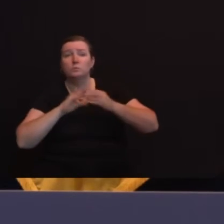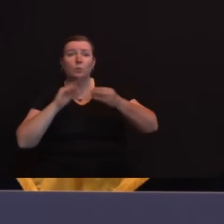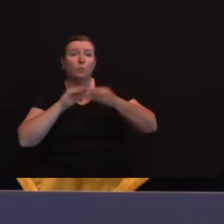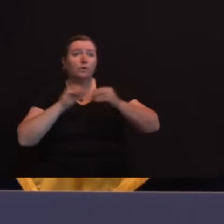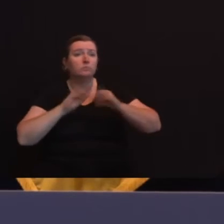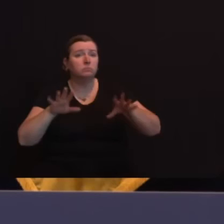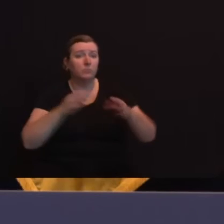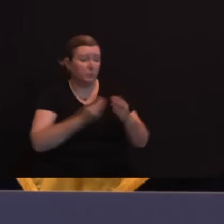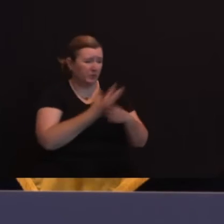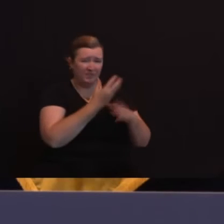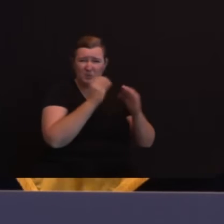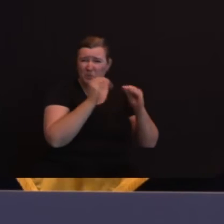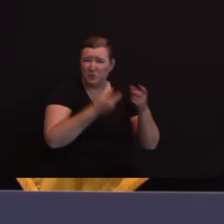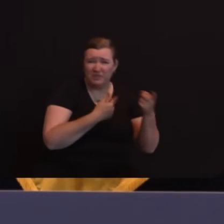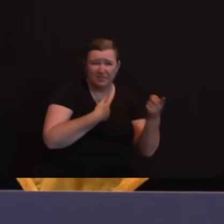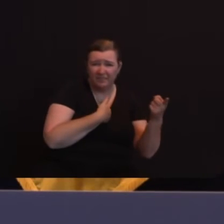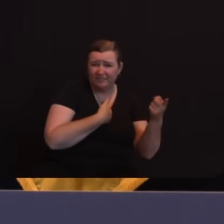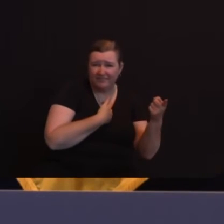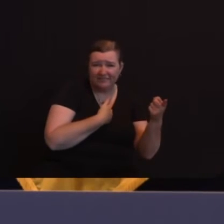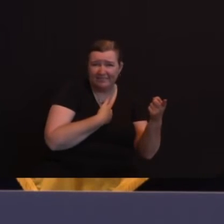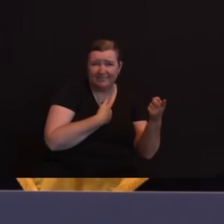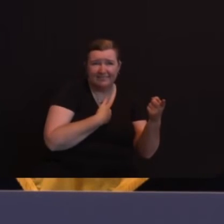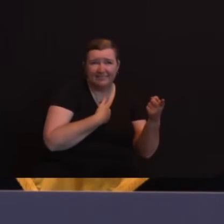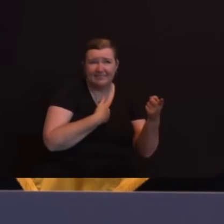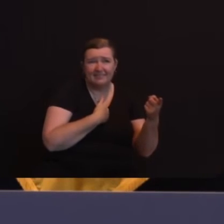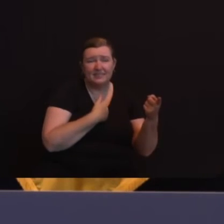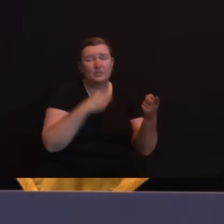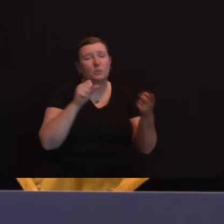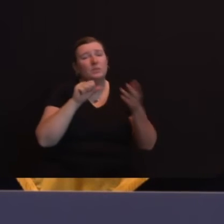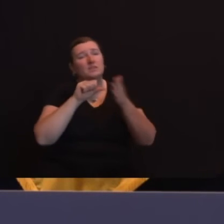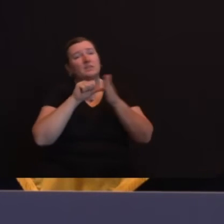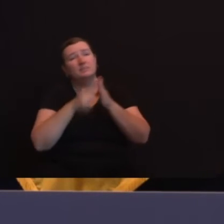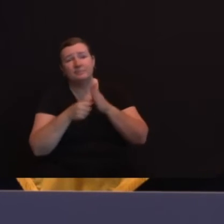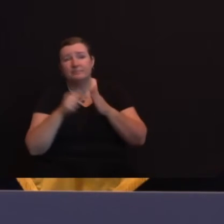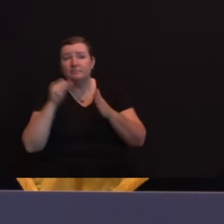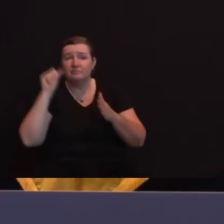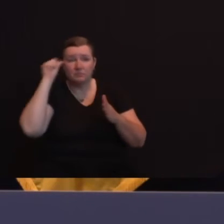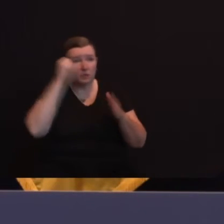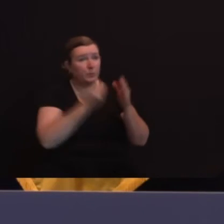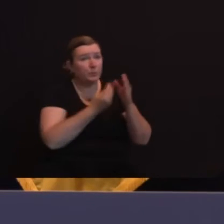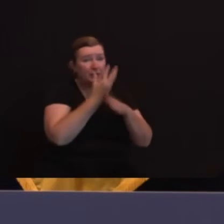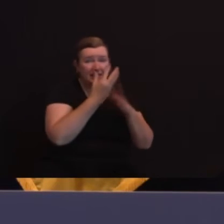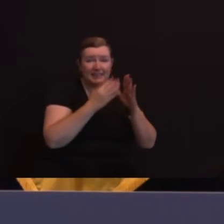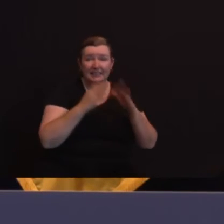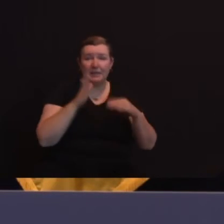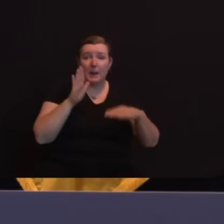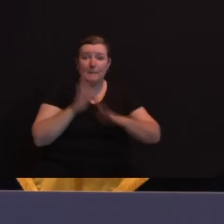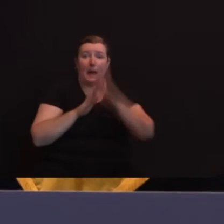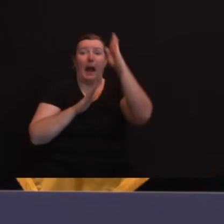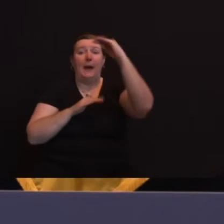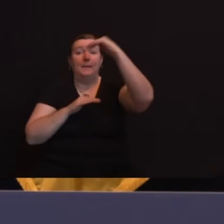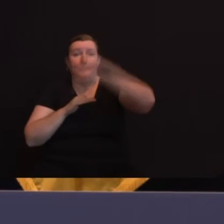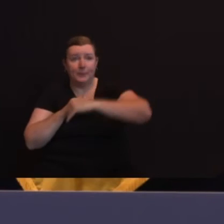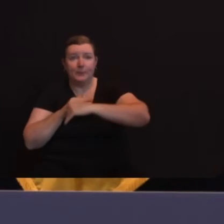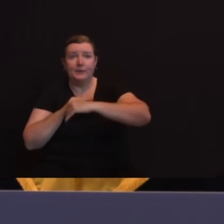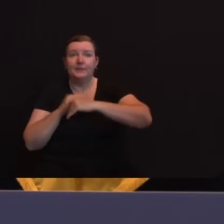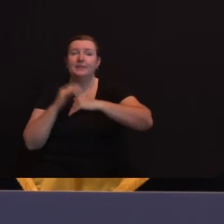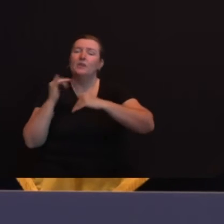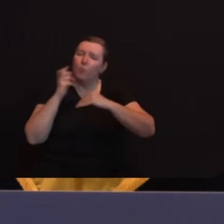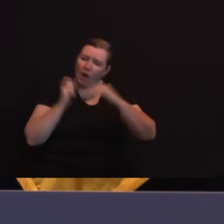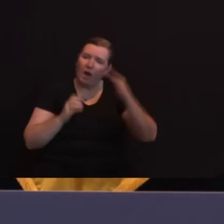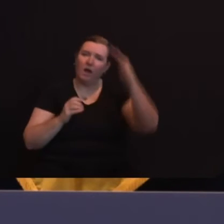just underscore triply the point. We did it, folks. We did it, but we have to do it again. And Judy said, and I'm